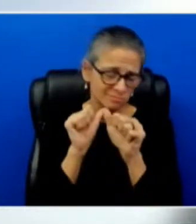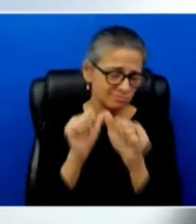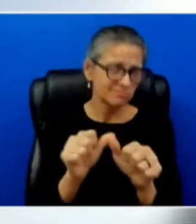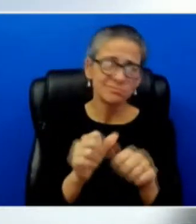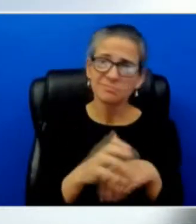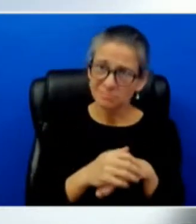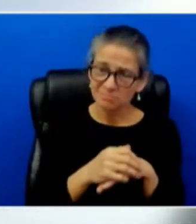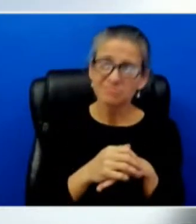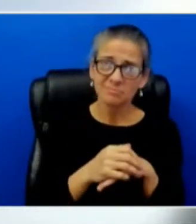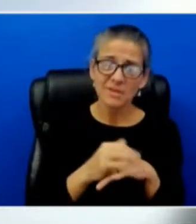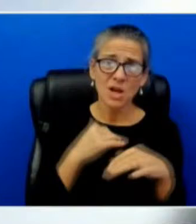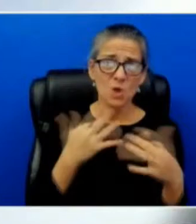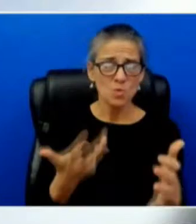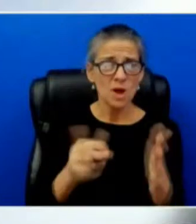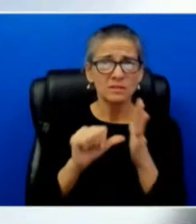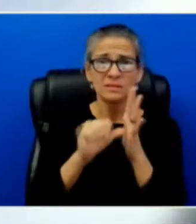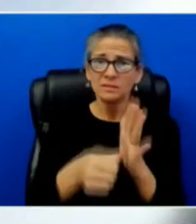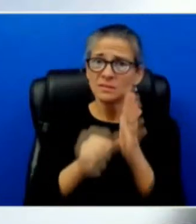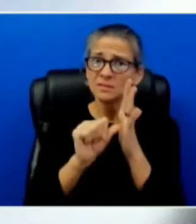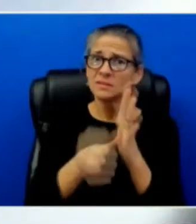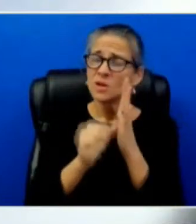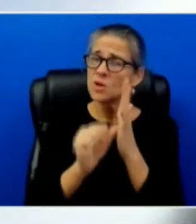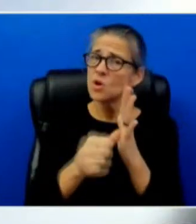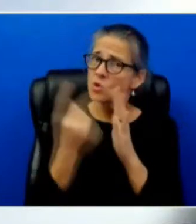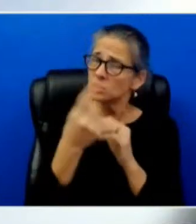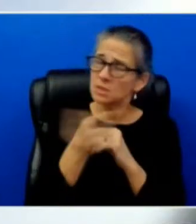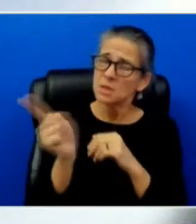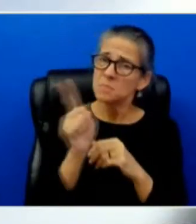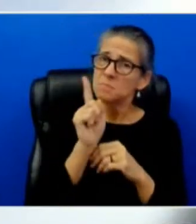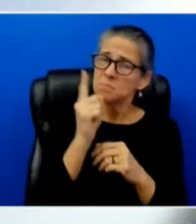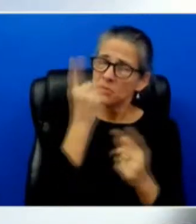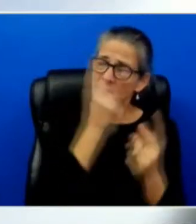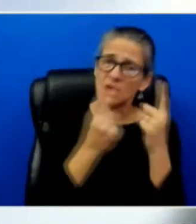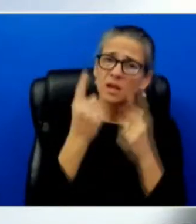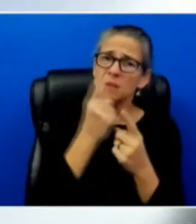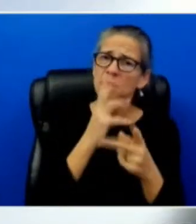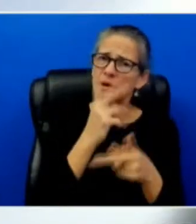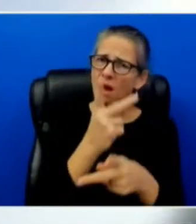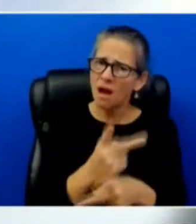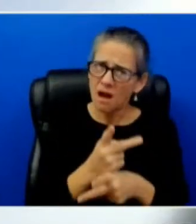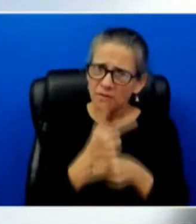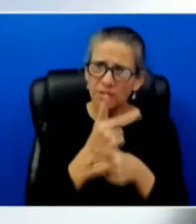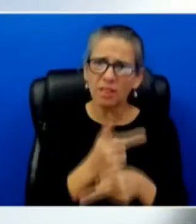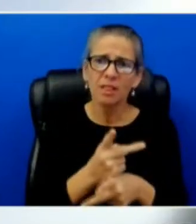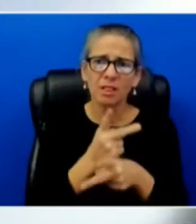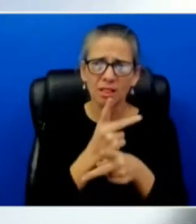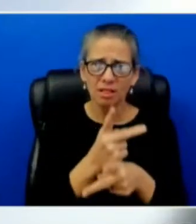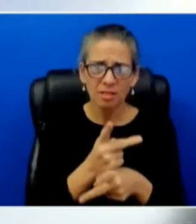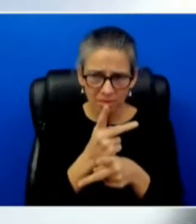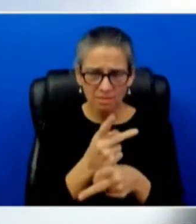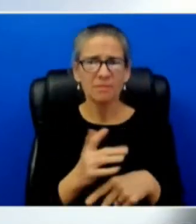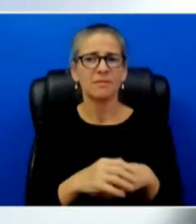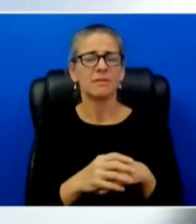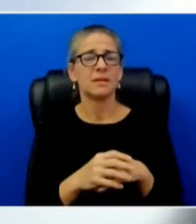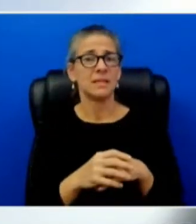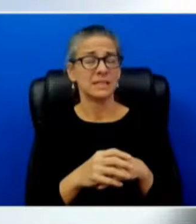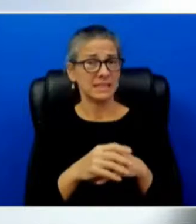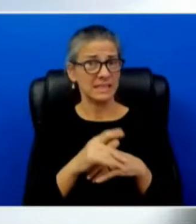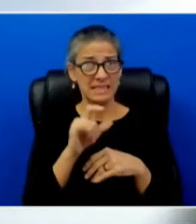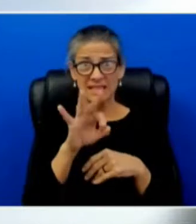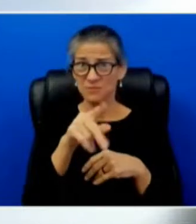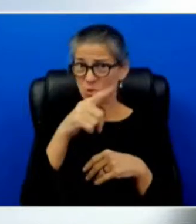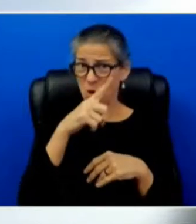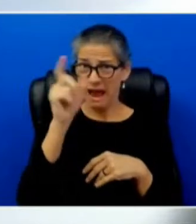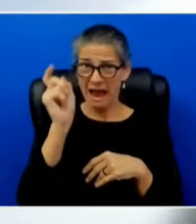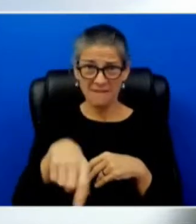about continuing to be cautious. Our traveling public, if you don't have to drive,